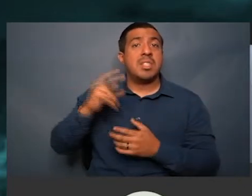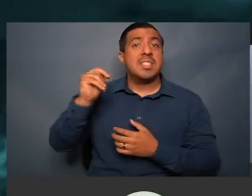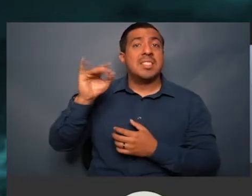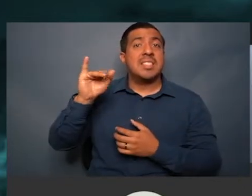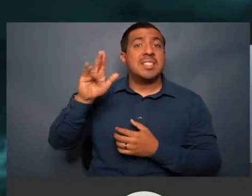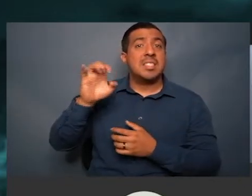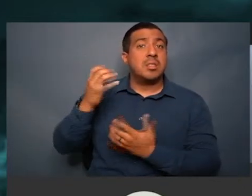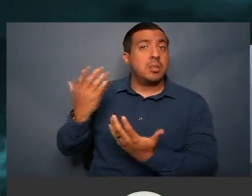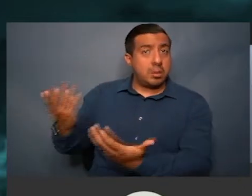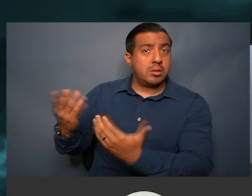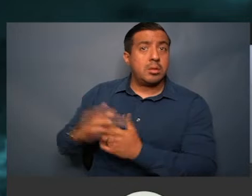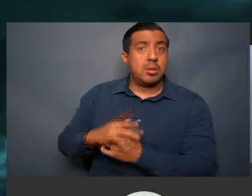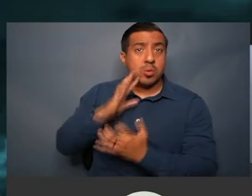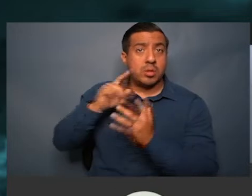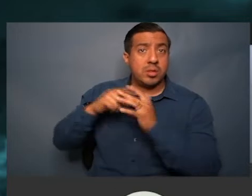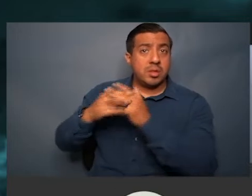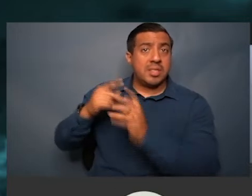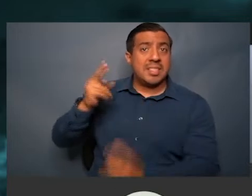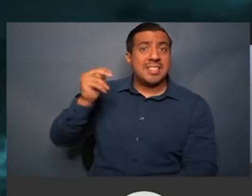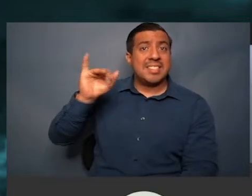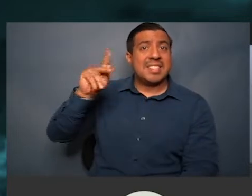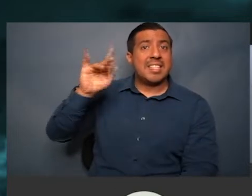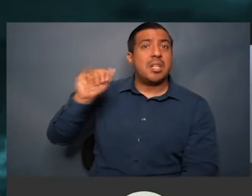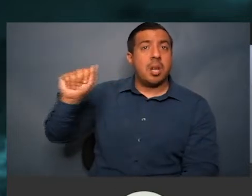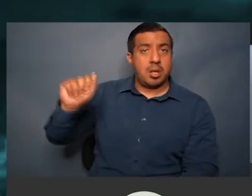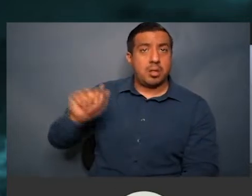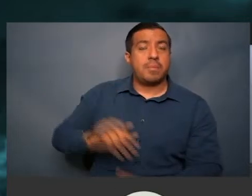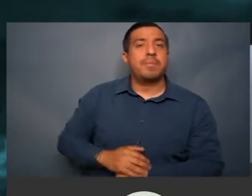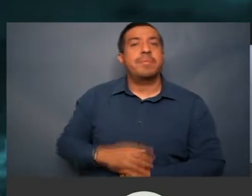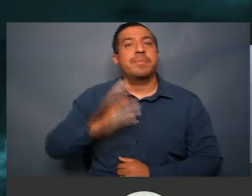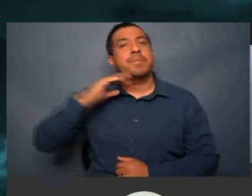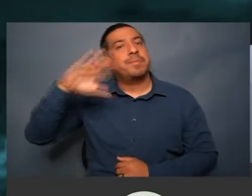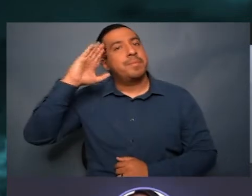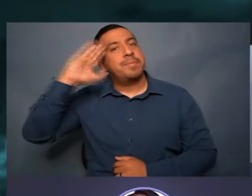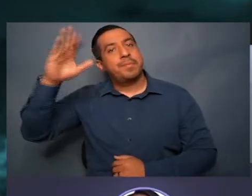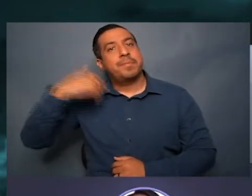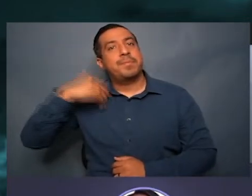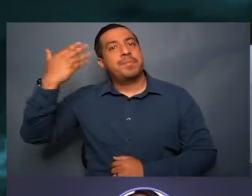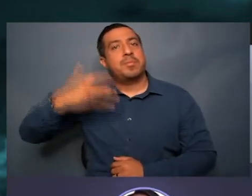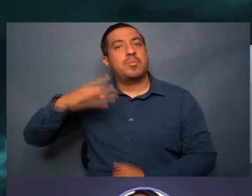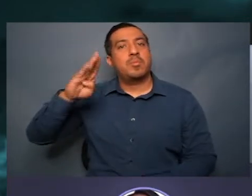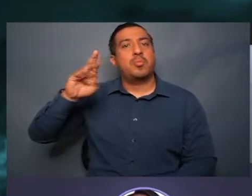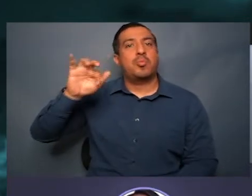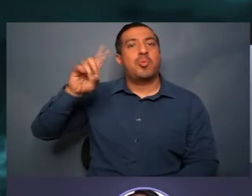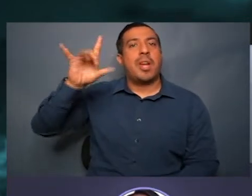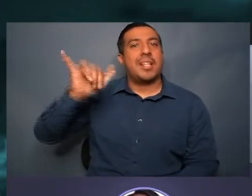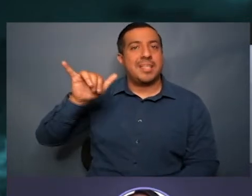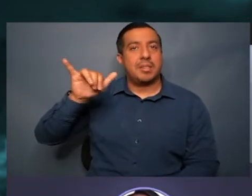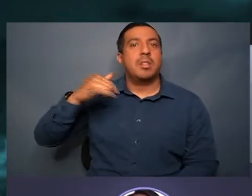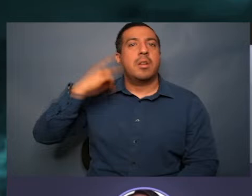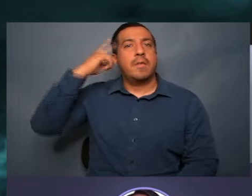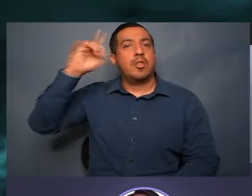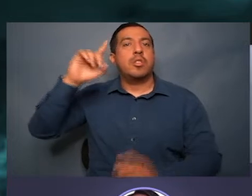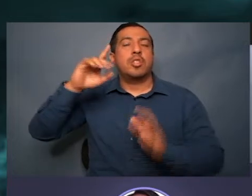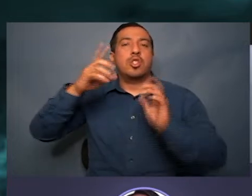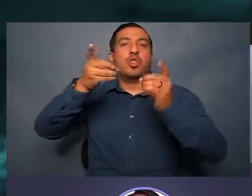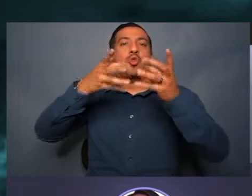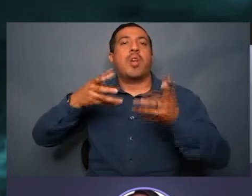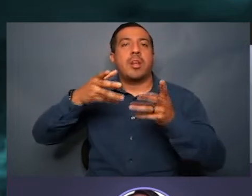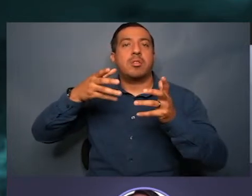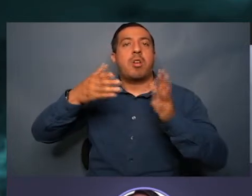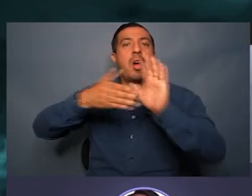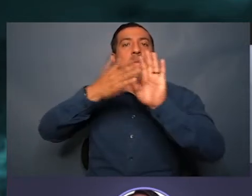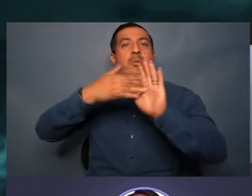Nikia, would you like to start, Nikia? Hi, I'm Nikia Bradley. I'm the Deputy Director for the Office of